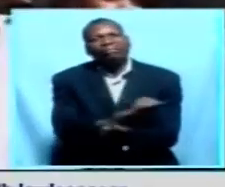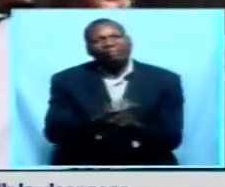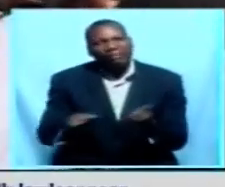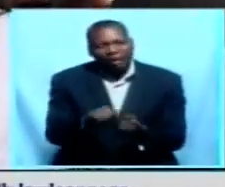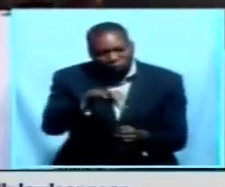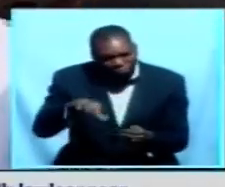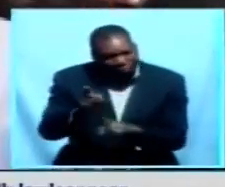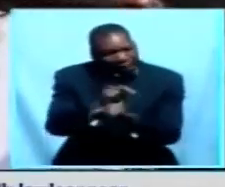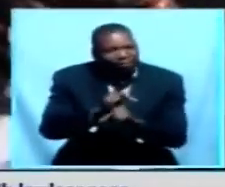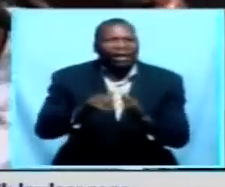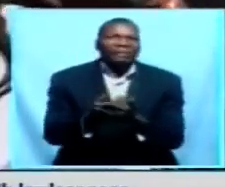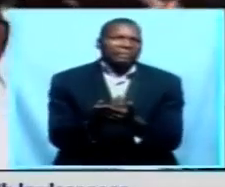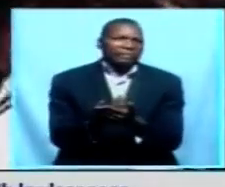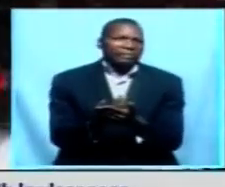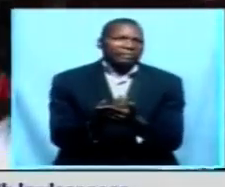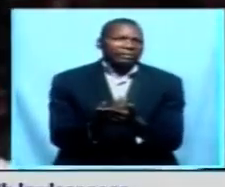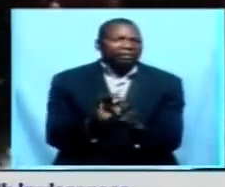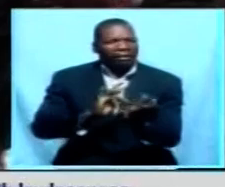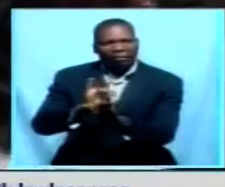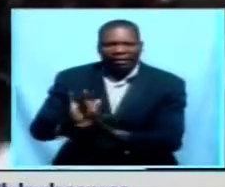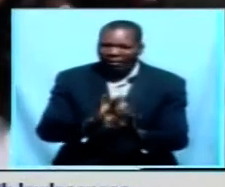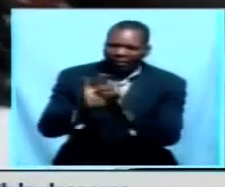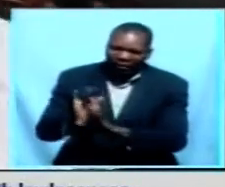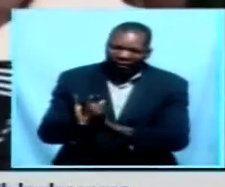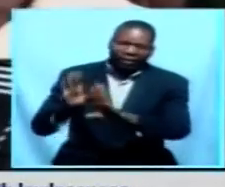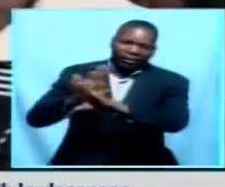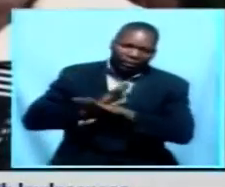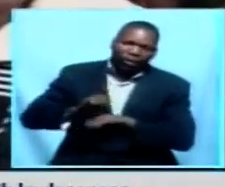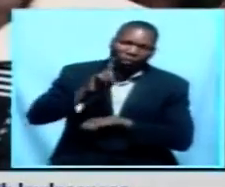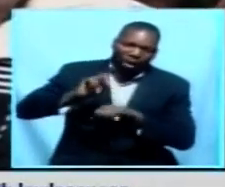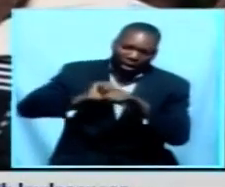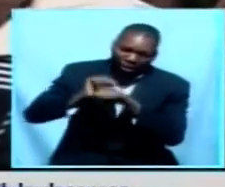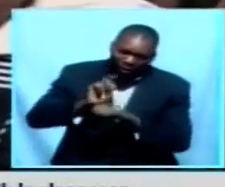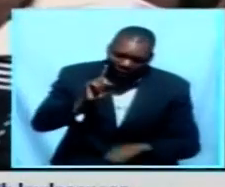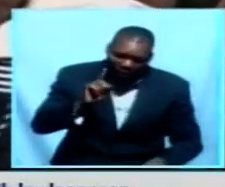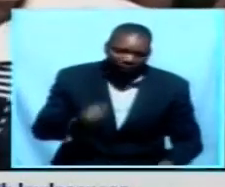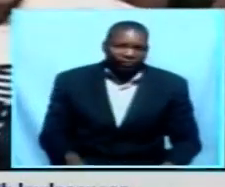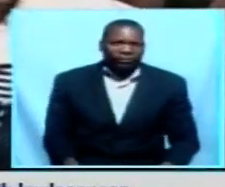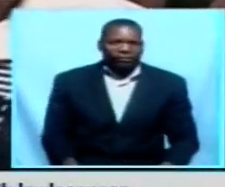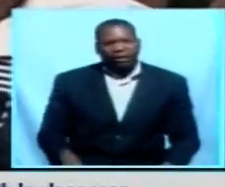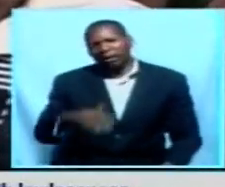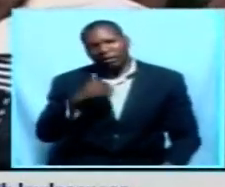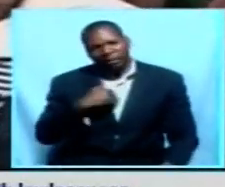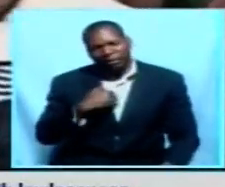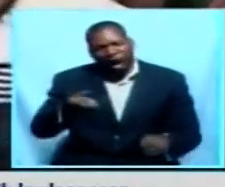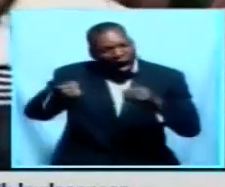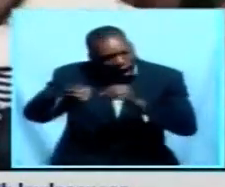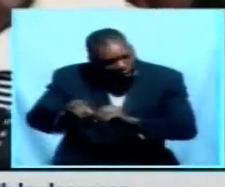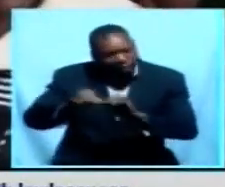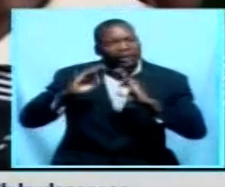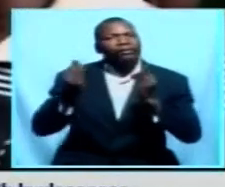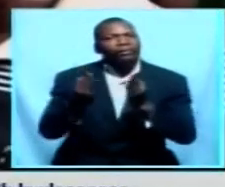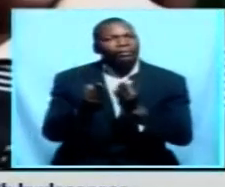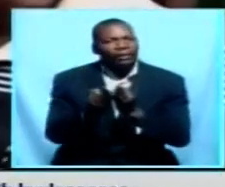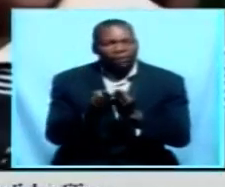bwanji bana tivatimvereko chifundo mwanjini ni One Zambia One Nation. So pano nilera wana masiye nilera family pa